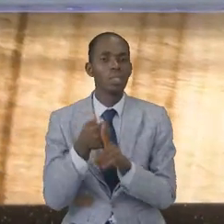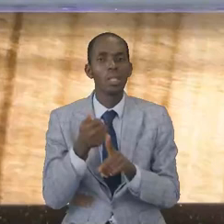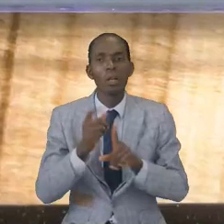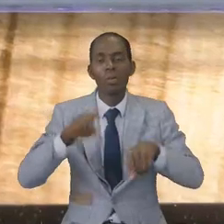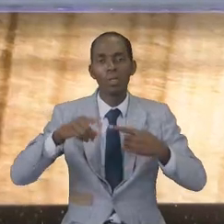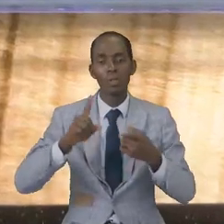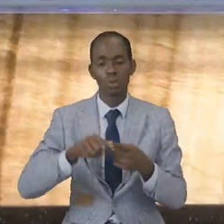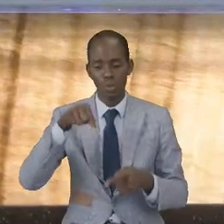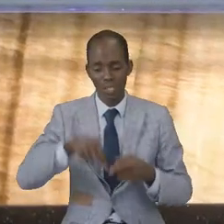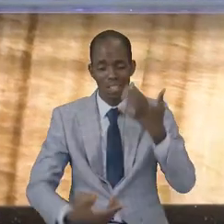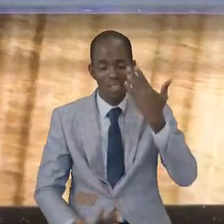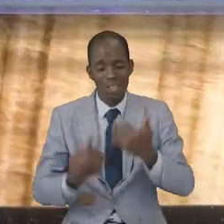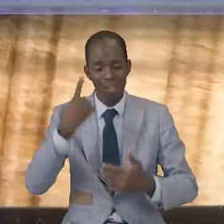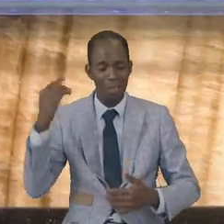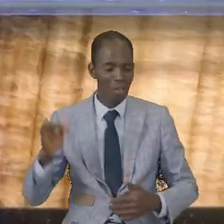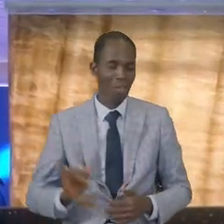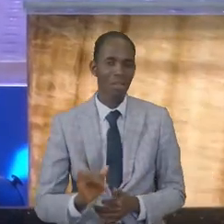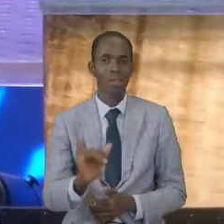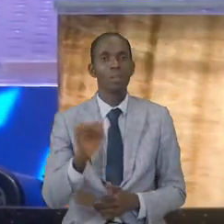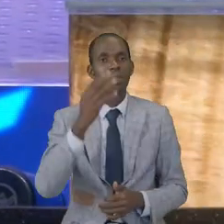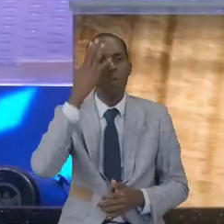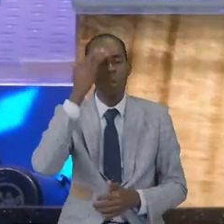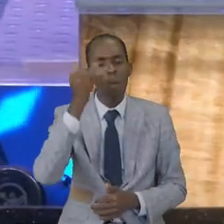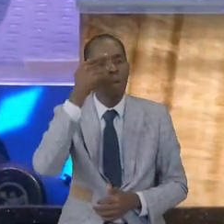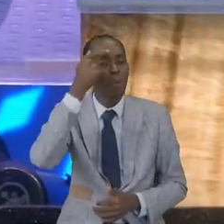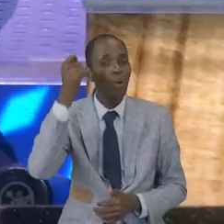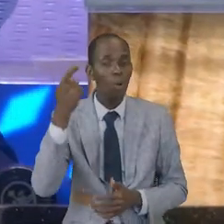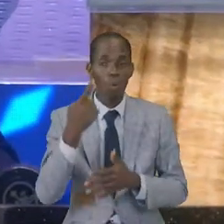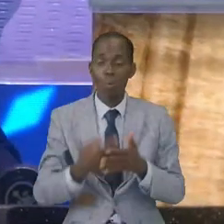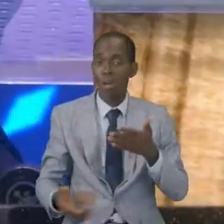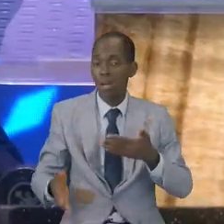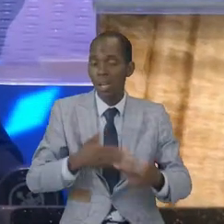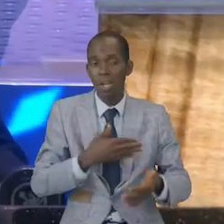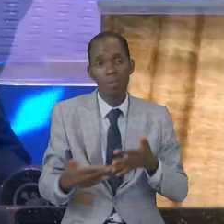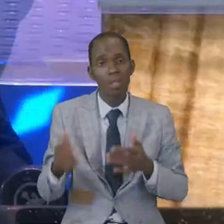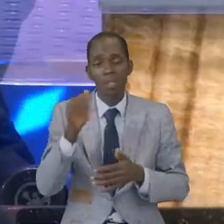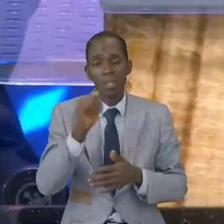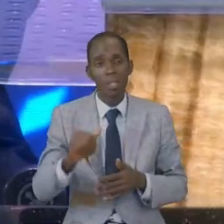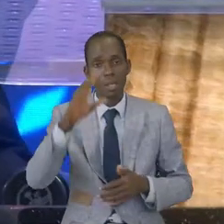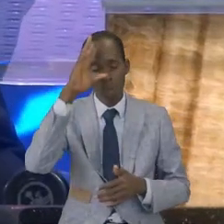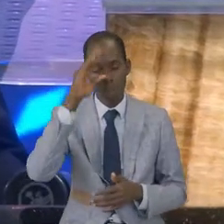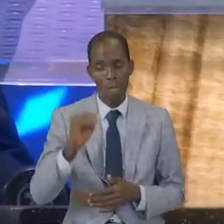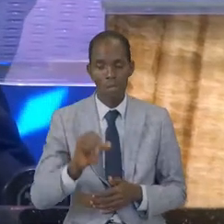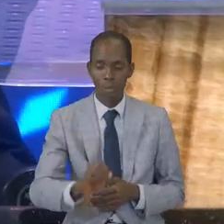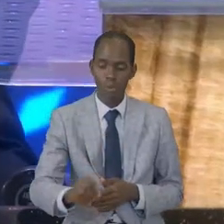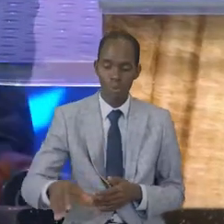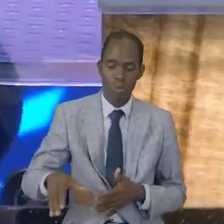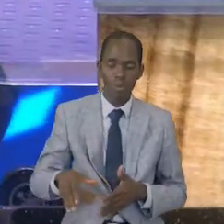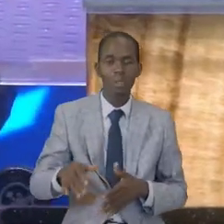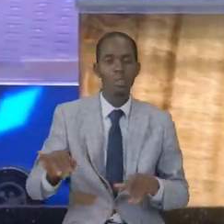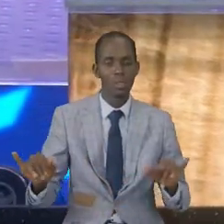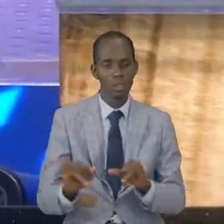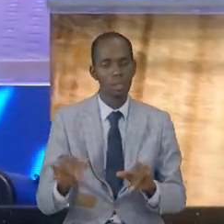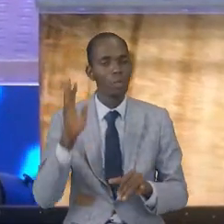hell forever and ever. Because whatsoever a man soweth,